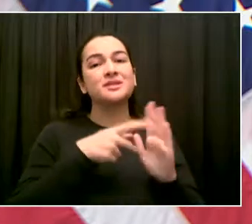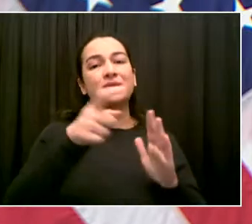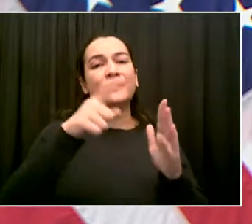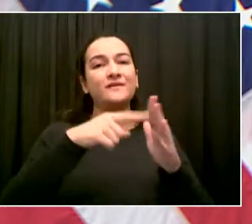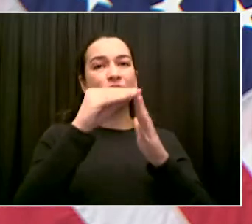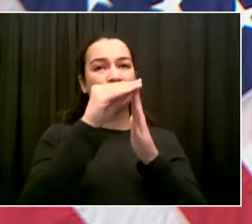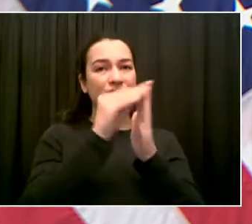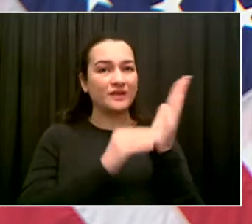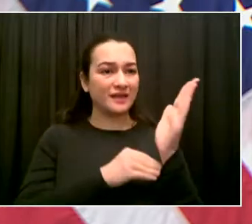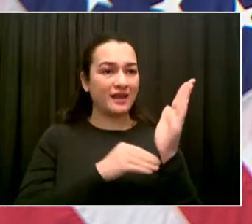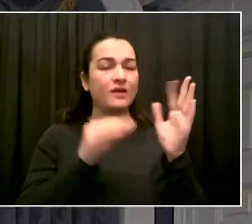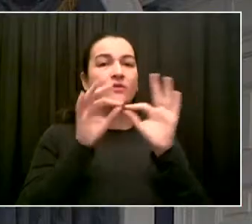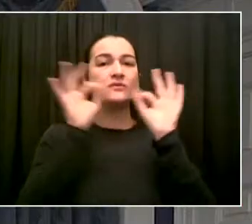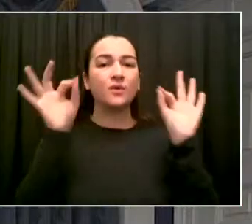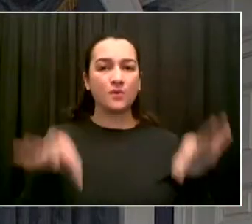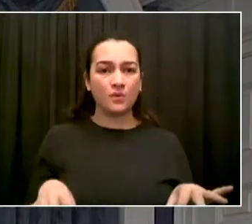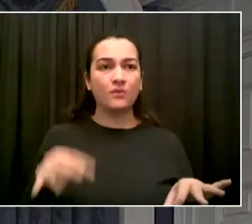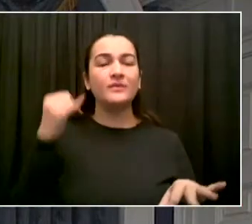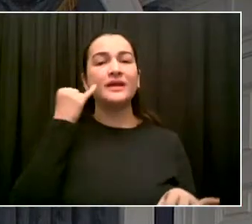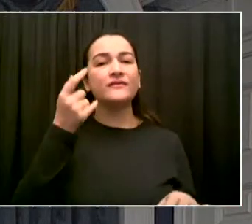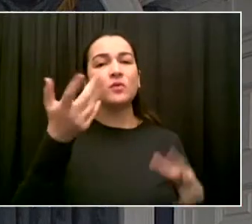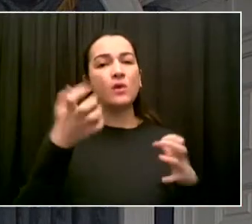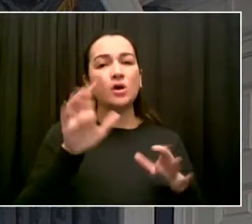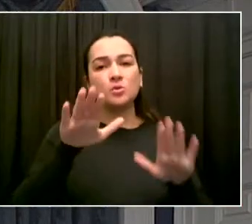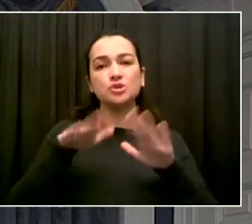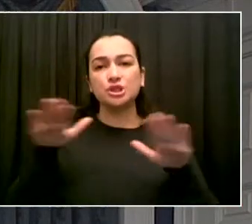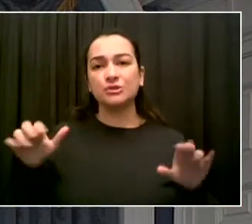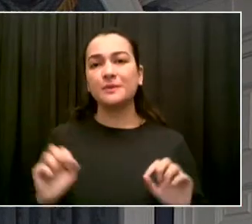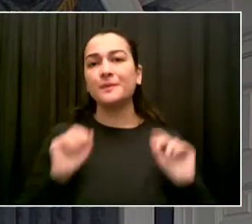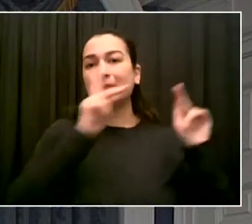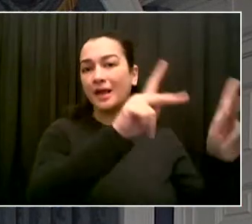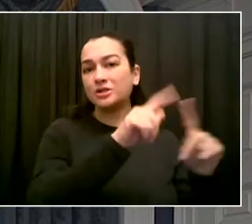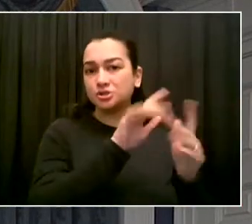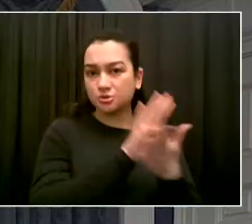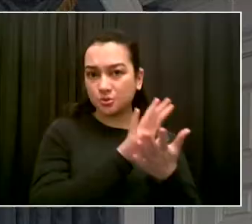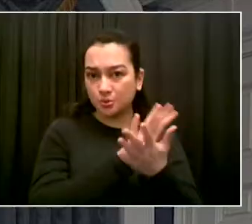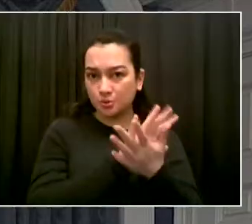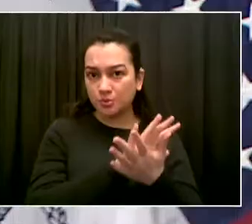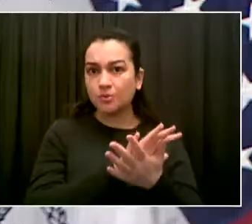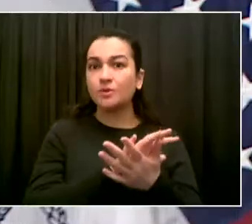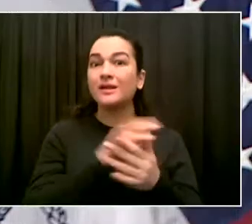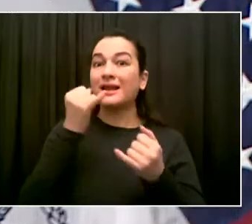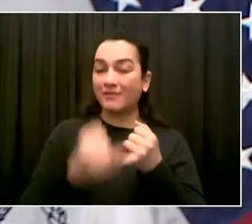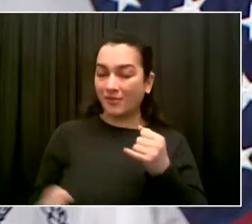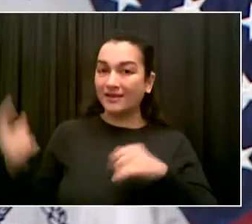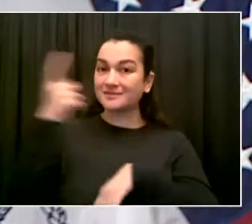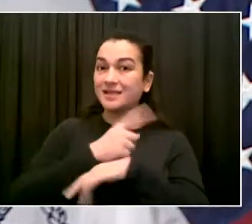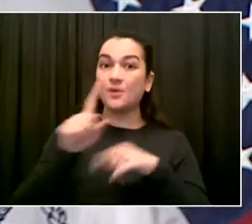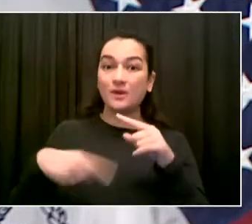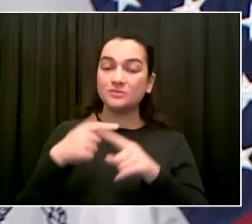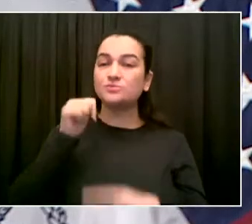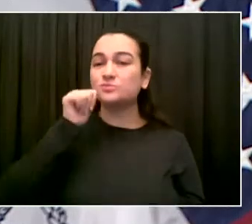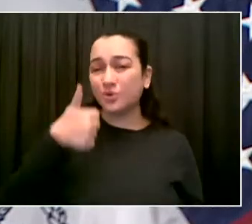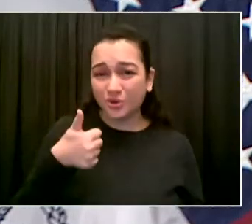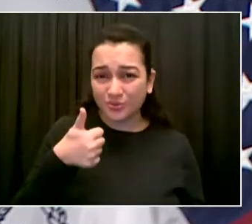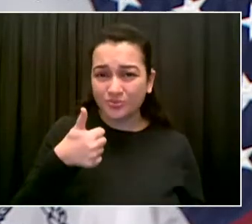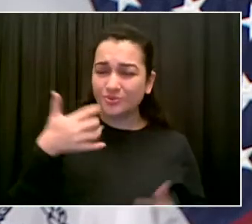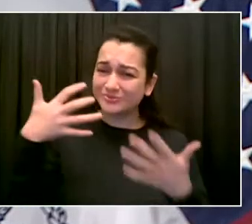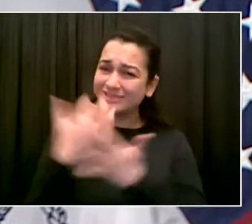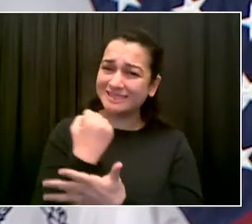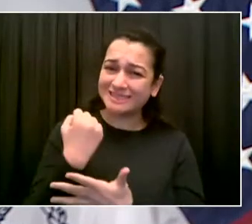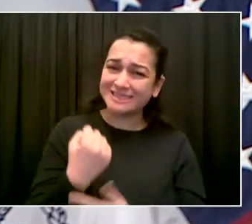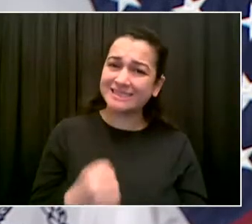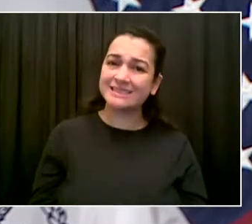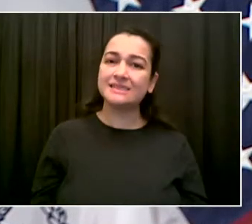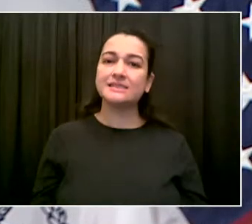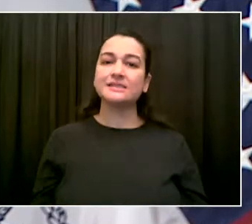welcoming you back to school. Thank you so much, Chancellor, and thank you for giving everyone a really clear